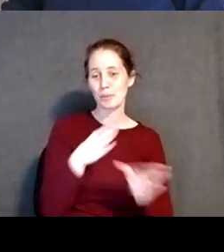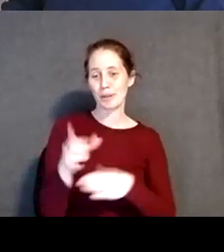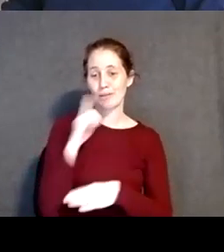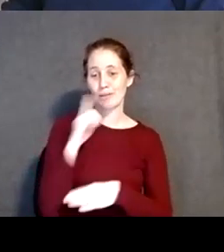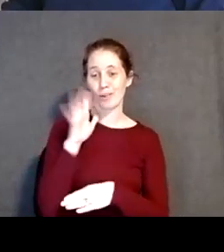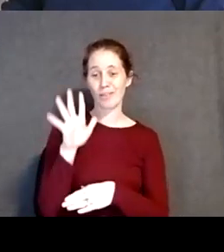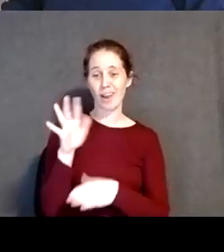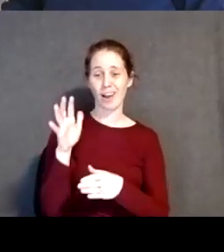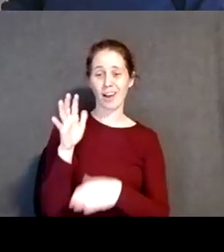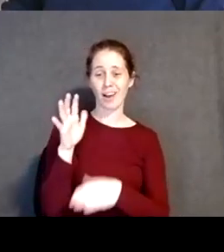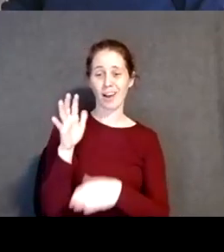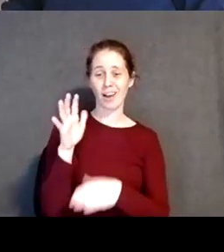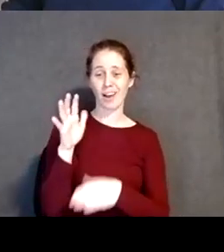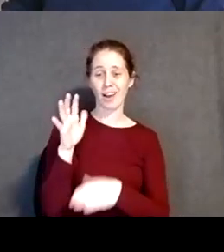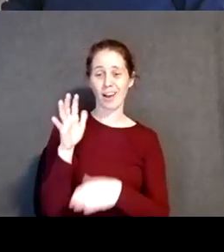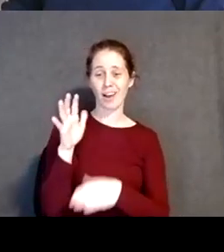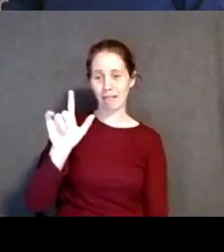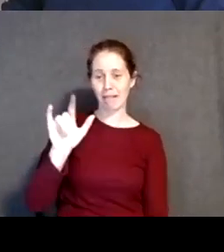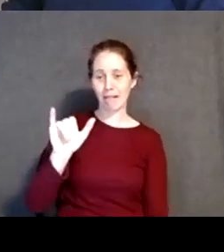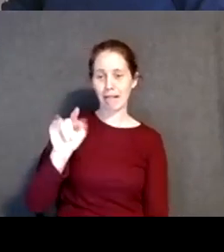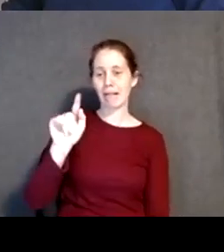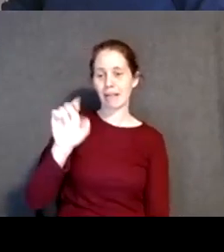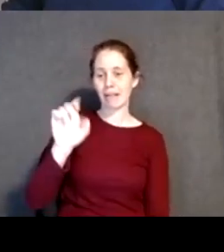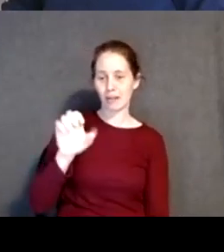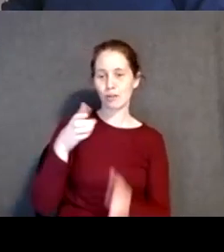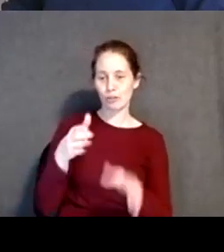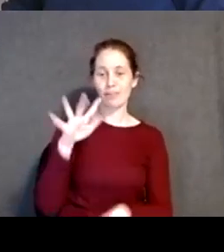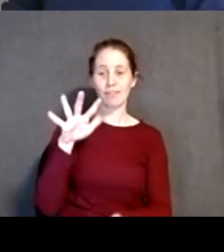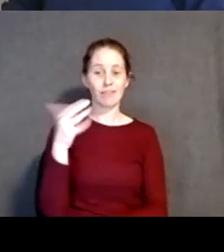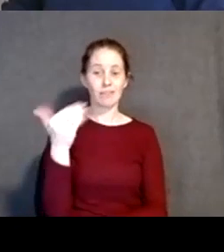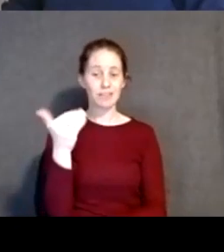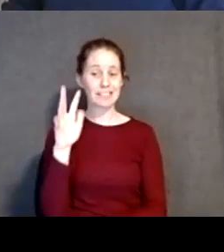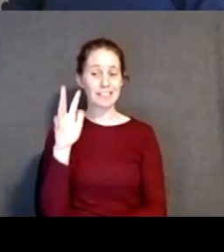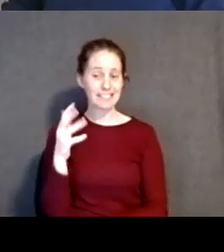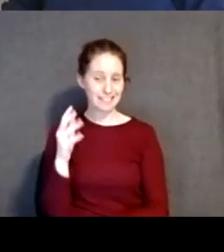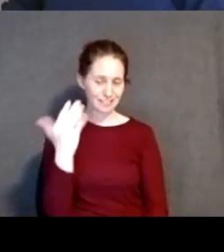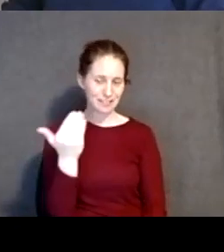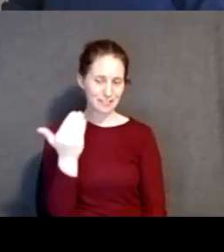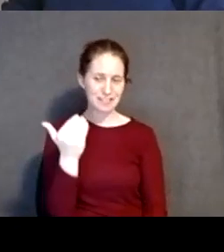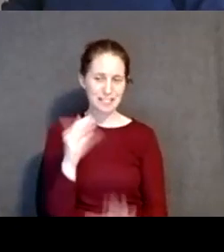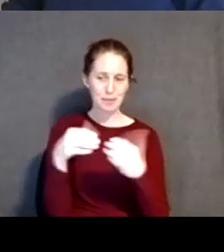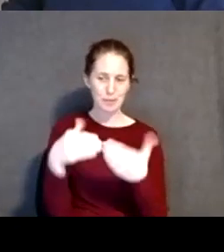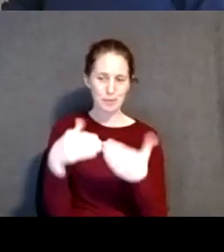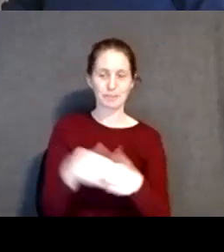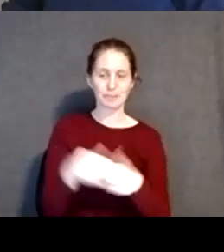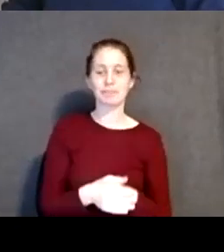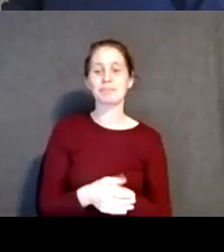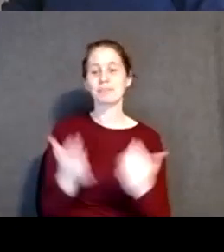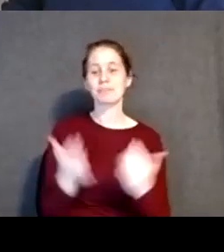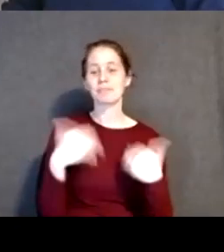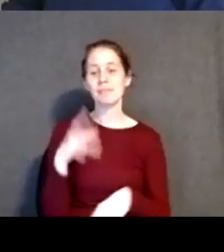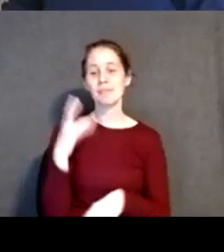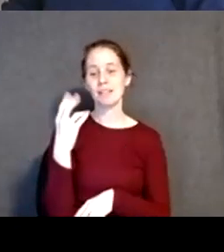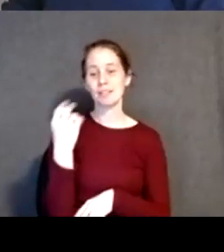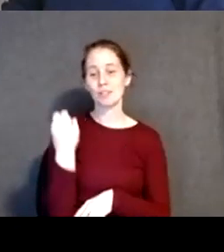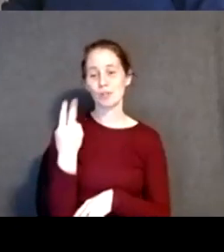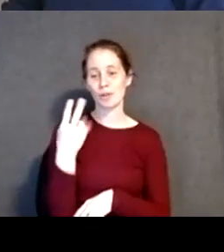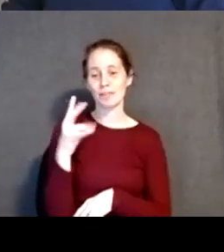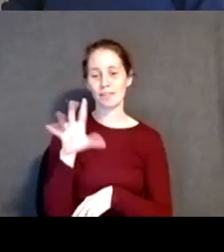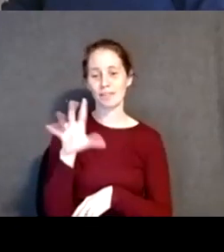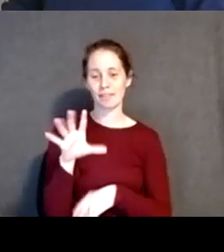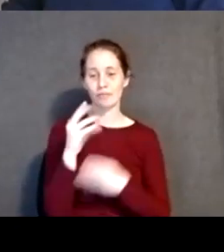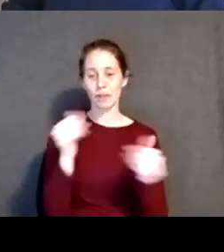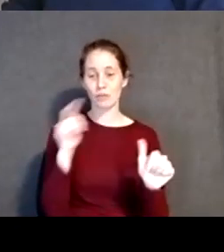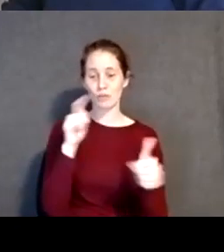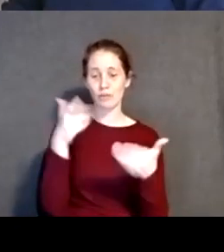5007 Little Street, 15 Ward. Bill number 1275, resolution providing for an agreement